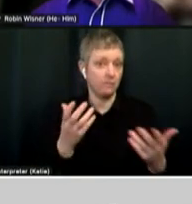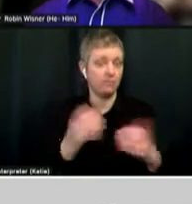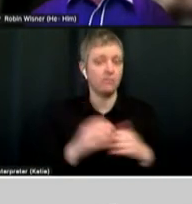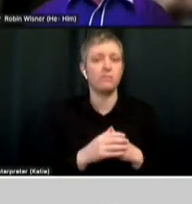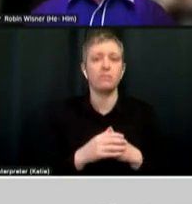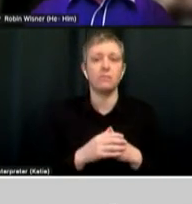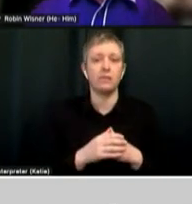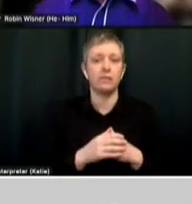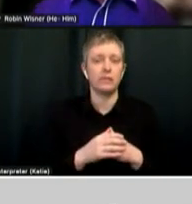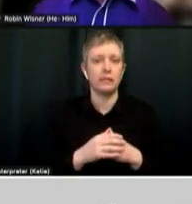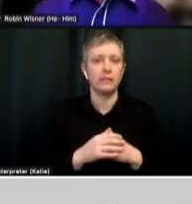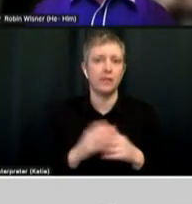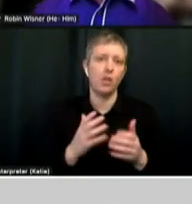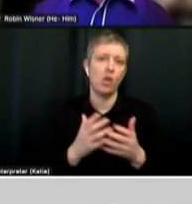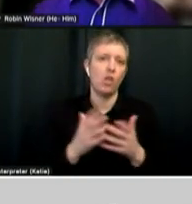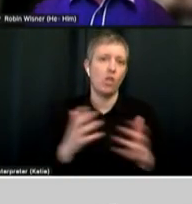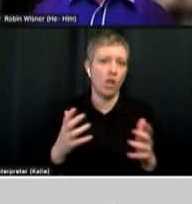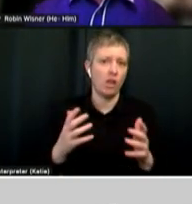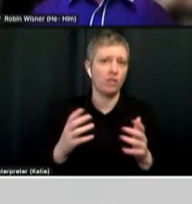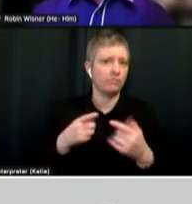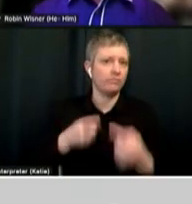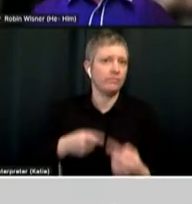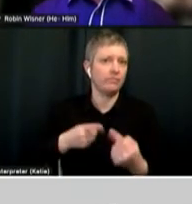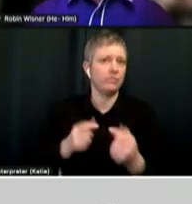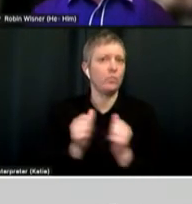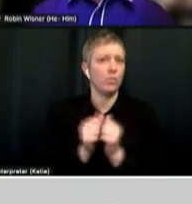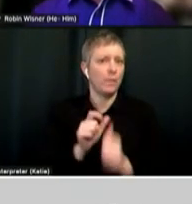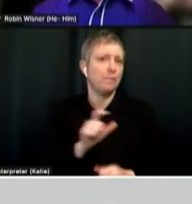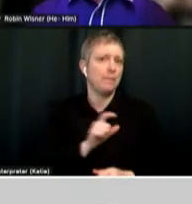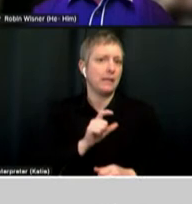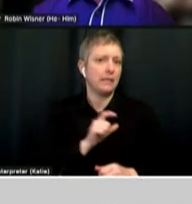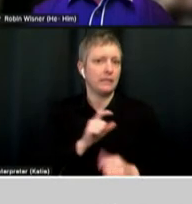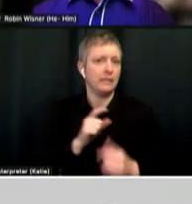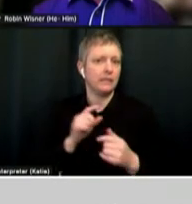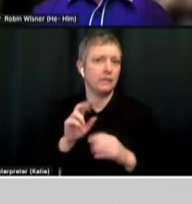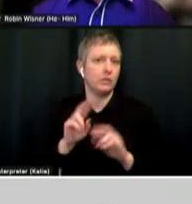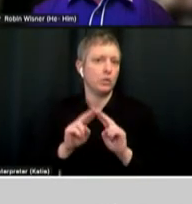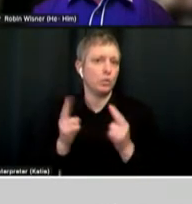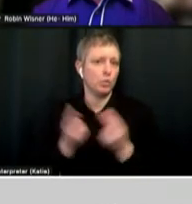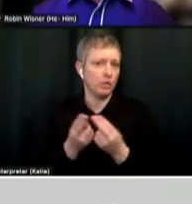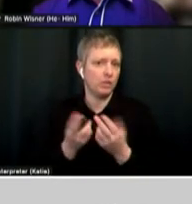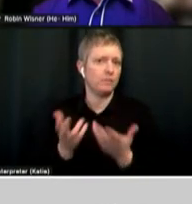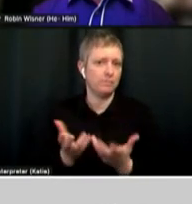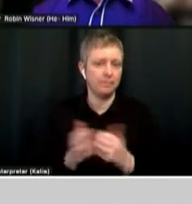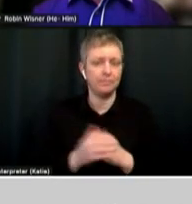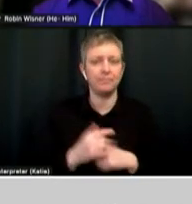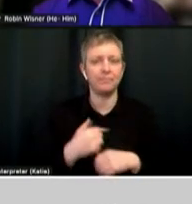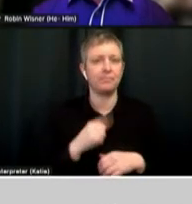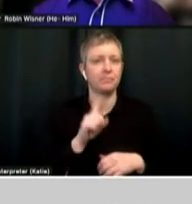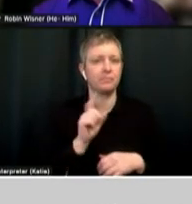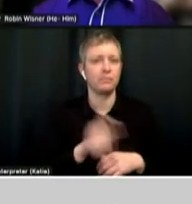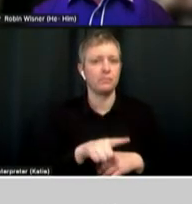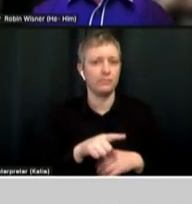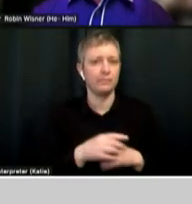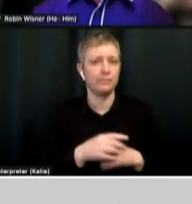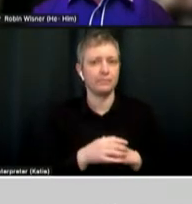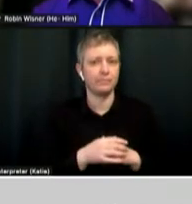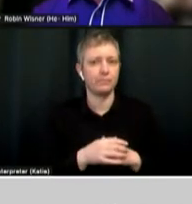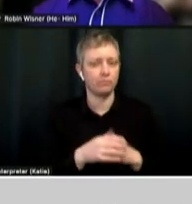union. What do you think your many years, as you noted, almost 40